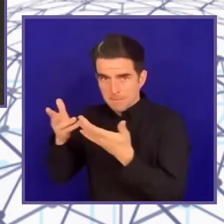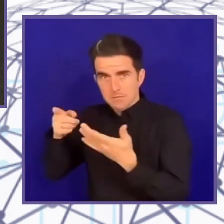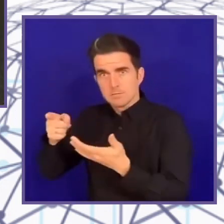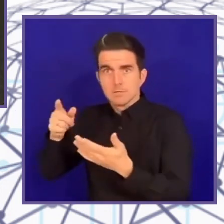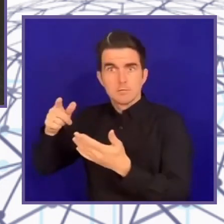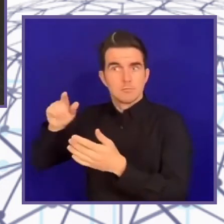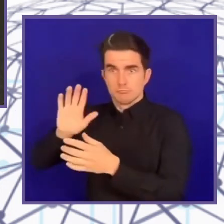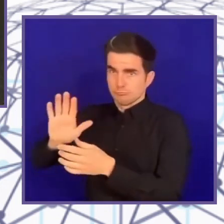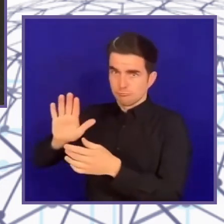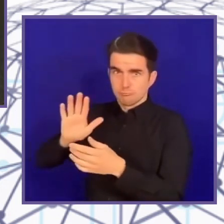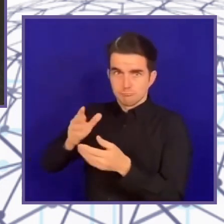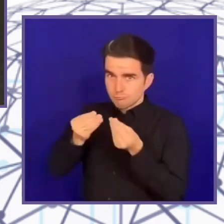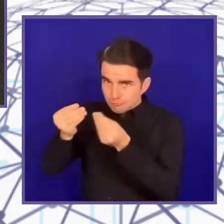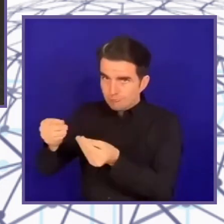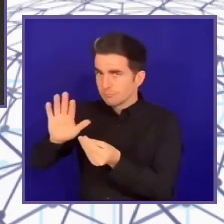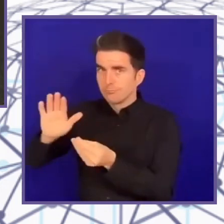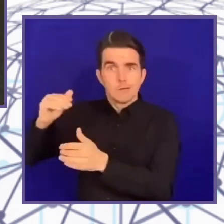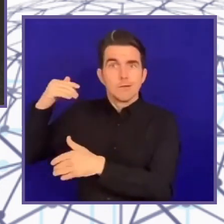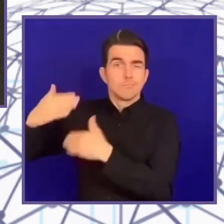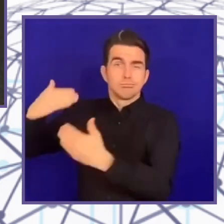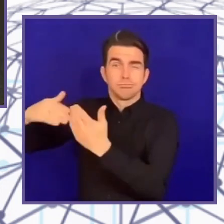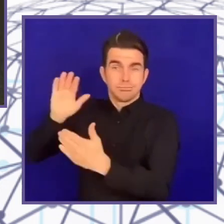going to scale, etc.